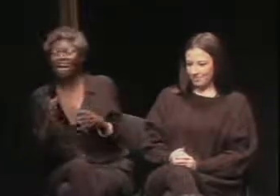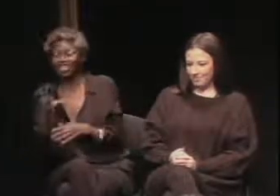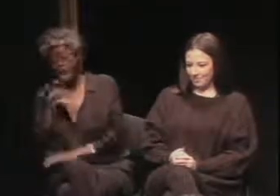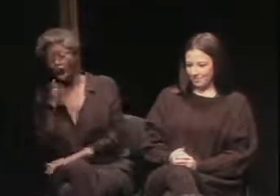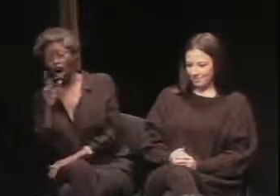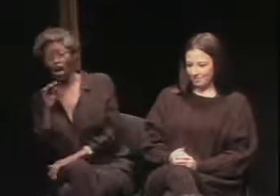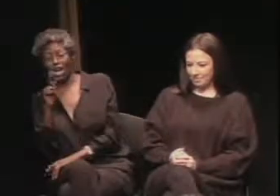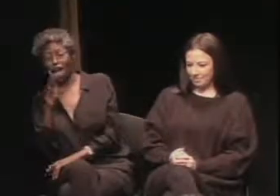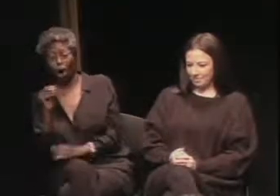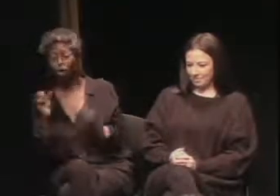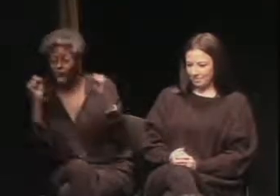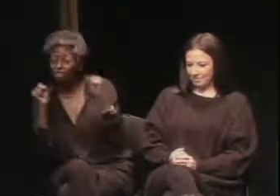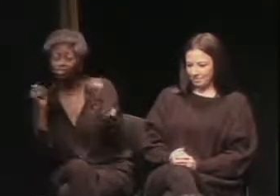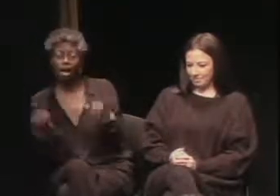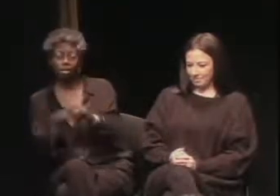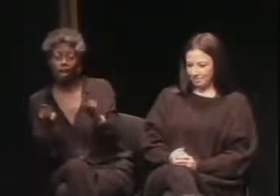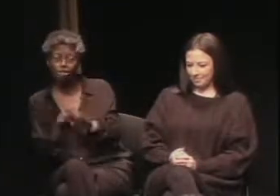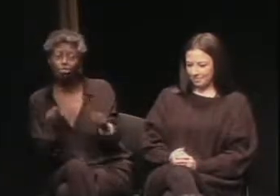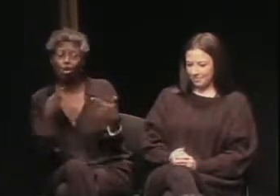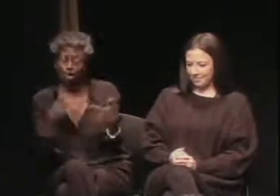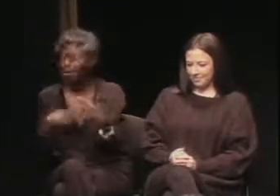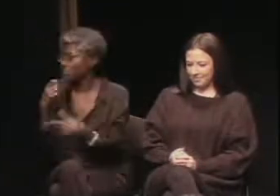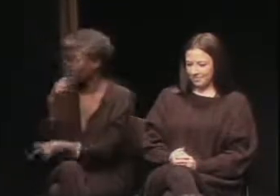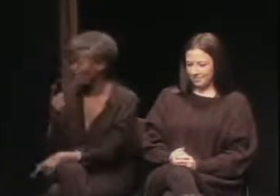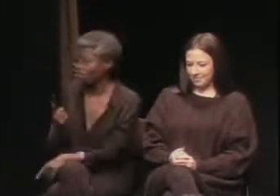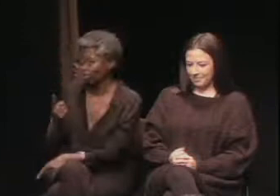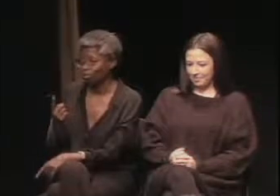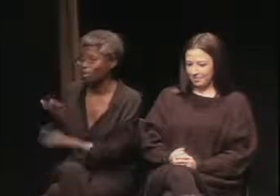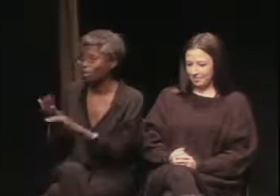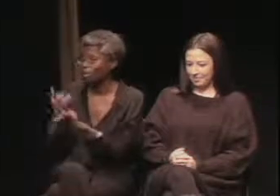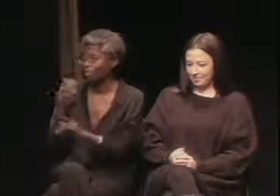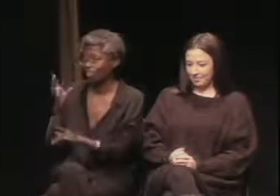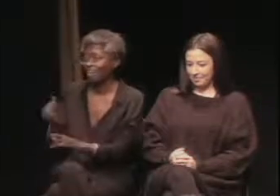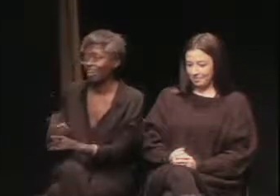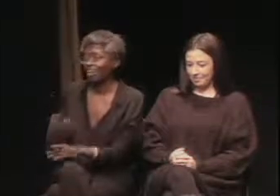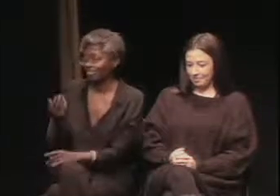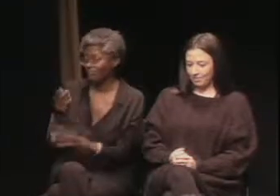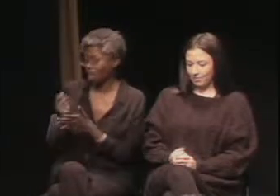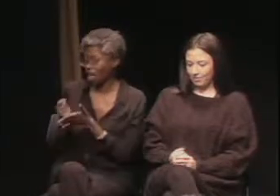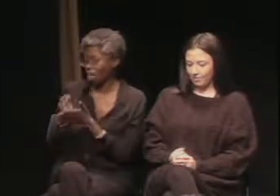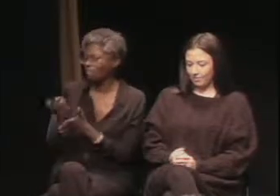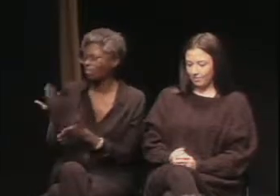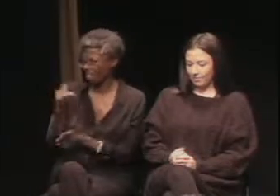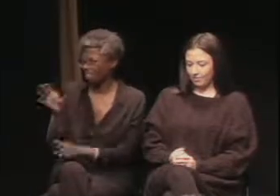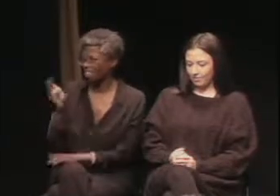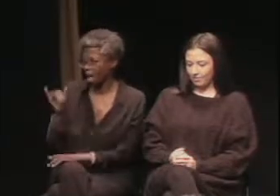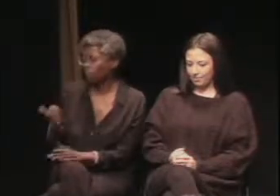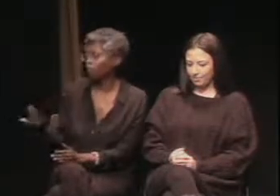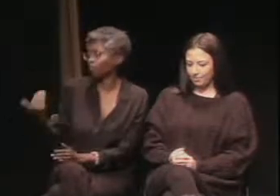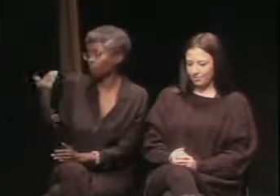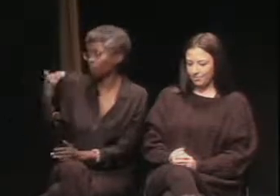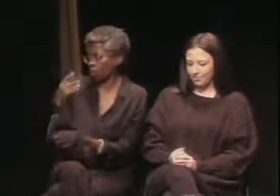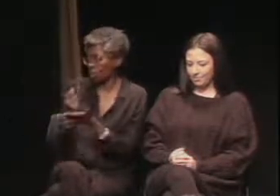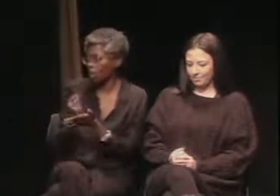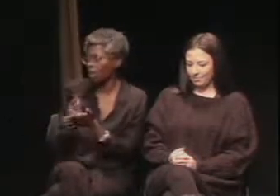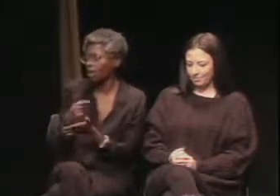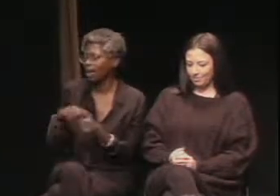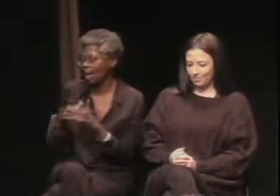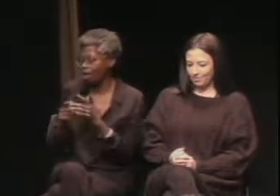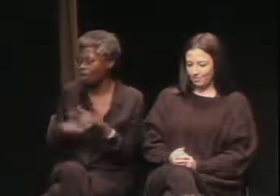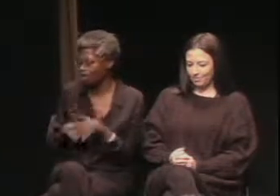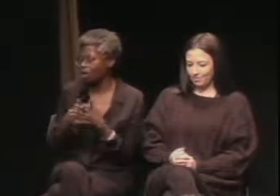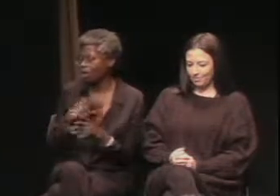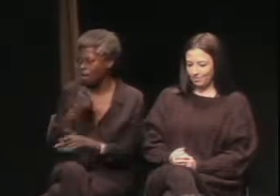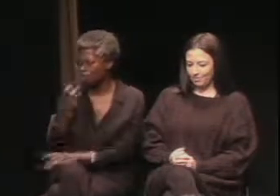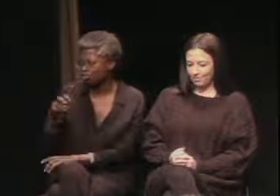Exactly. It's doing multiple things. And I'm going to tell you, before therapy, because I wasn't in therapy at this time, before, how I started my